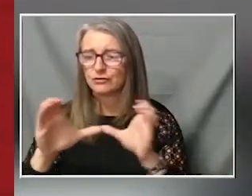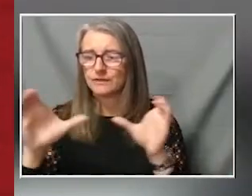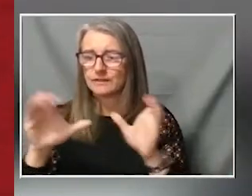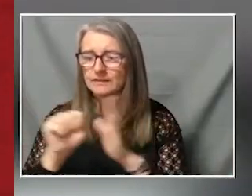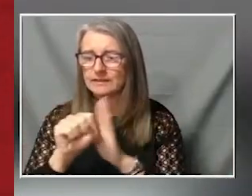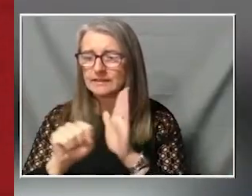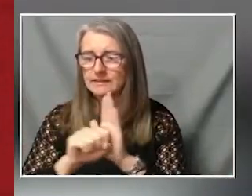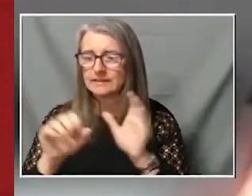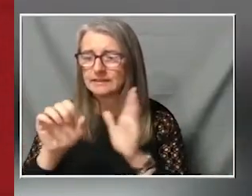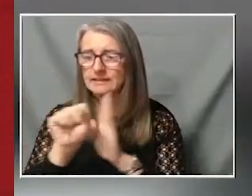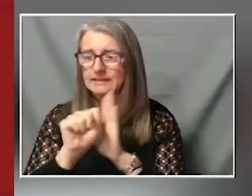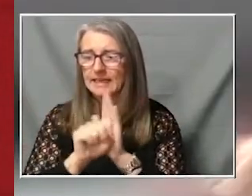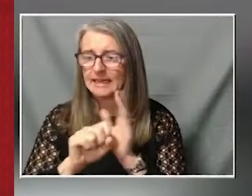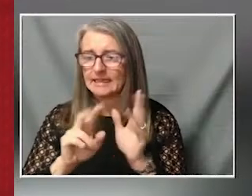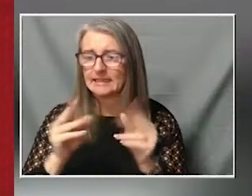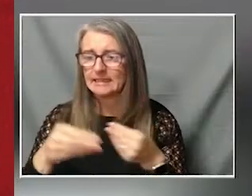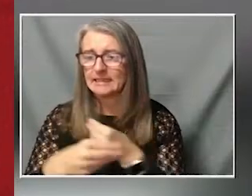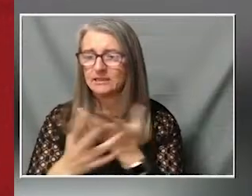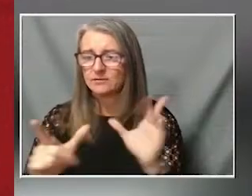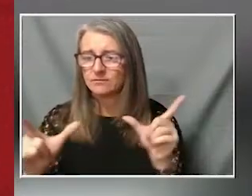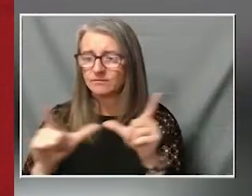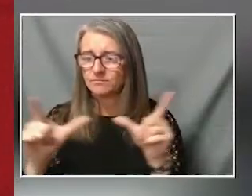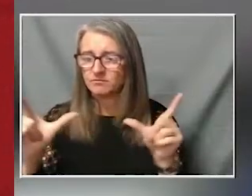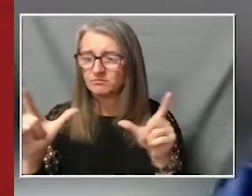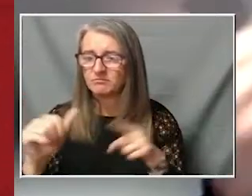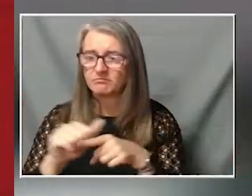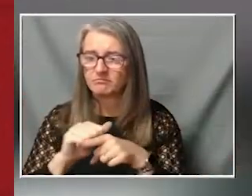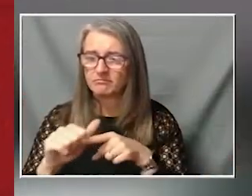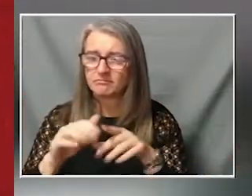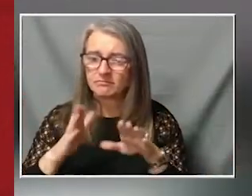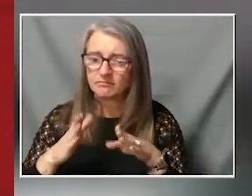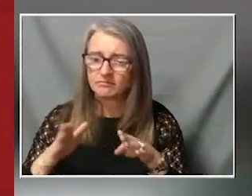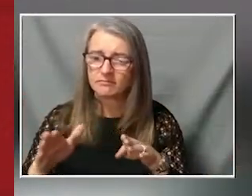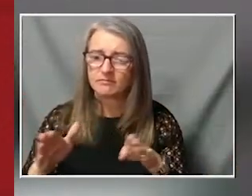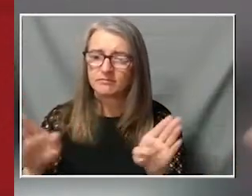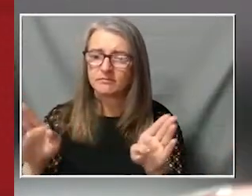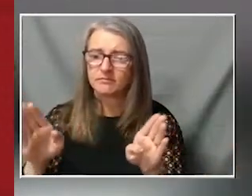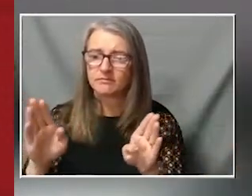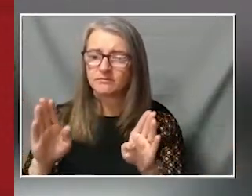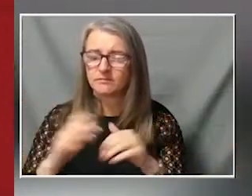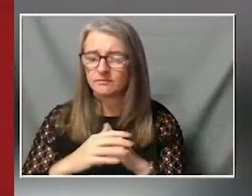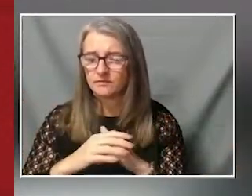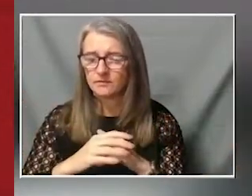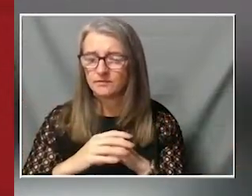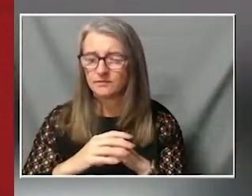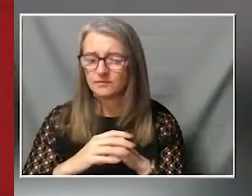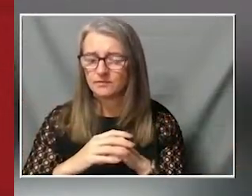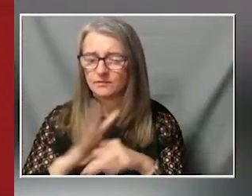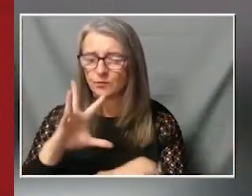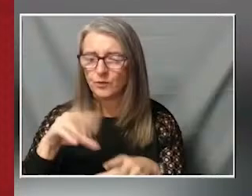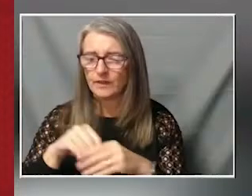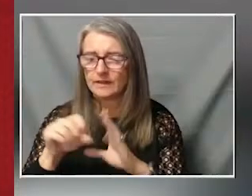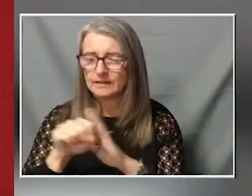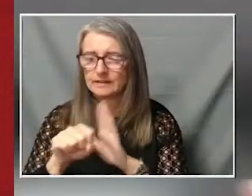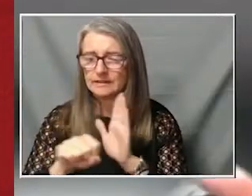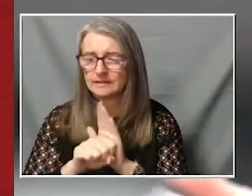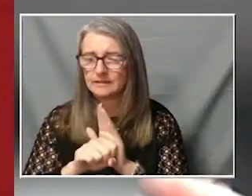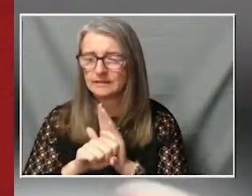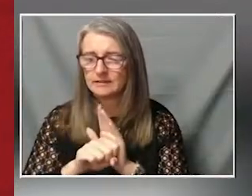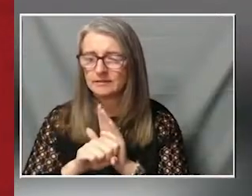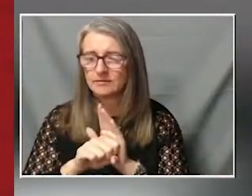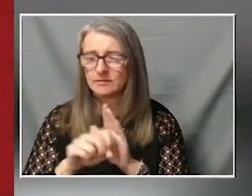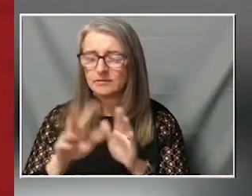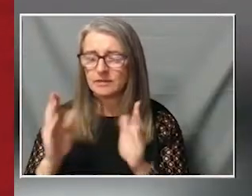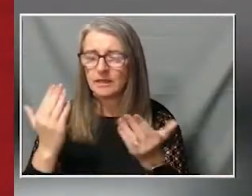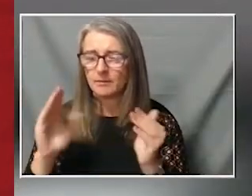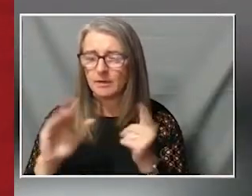the state issues licenses and standards of practice for anyone doing professional measurement or mitigation work within the state. Compare that